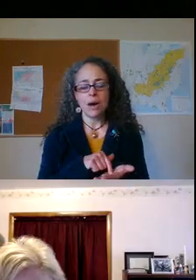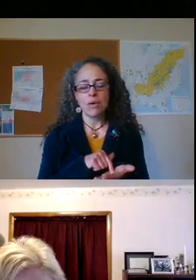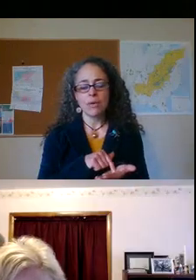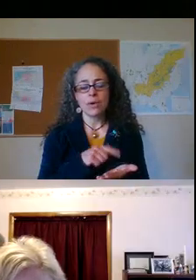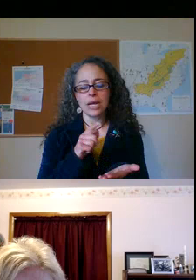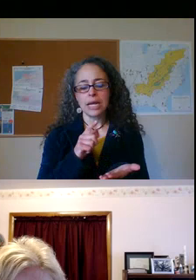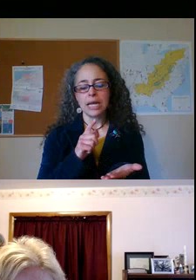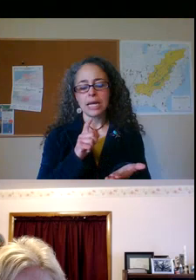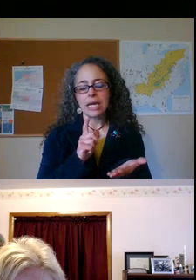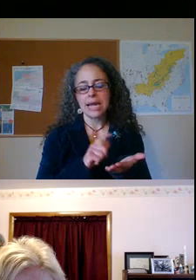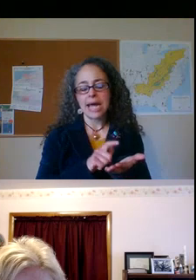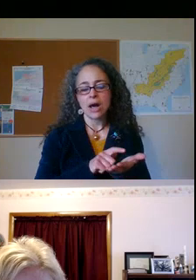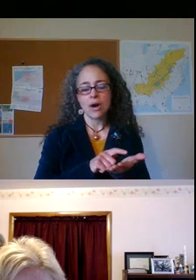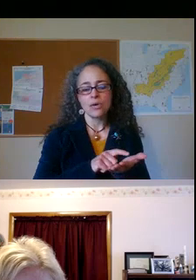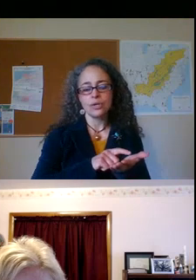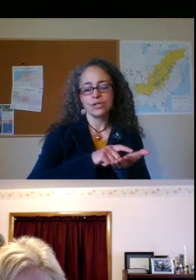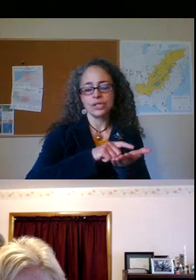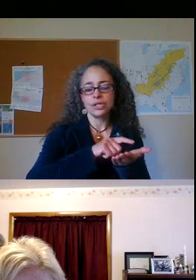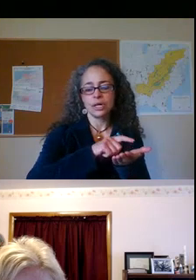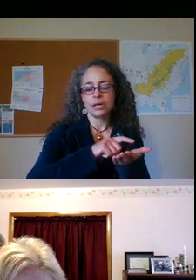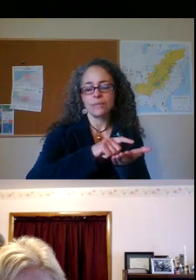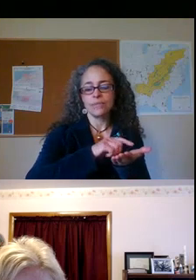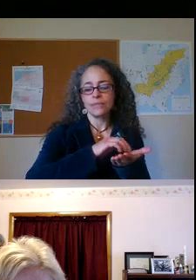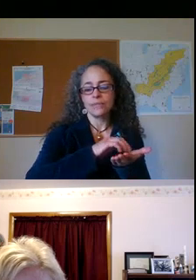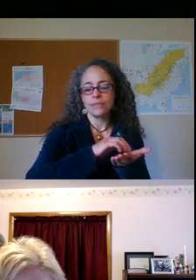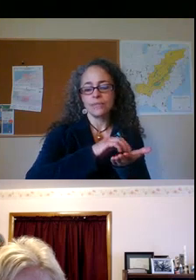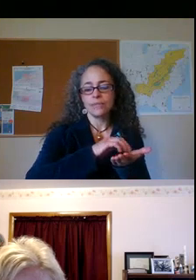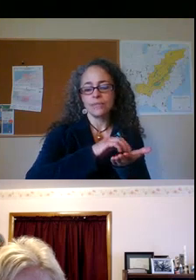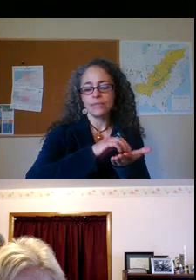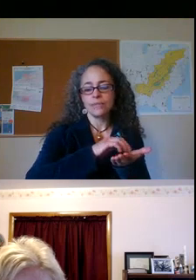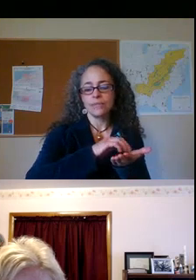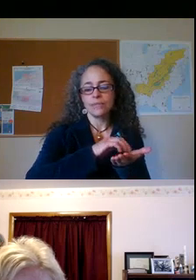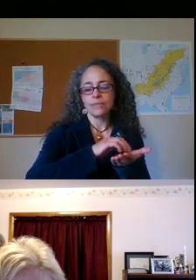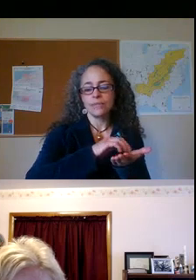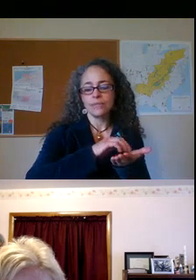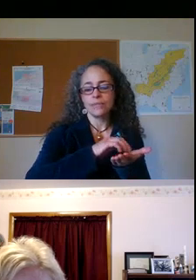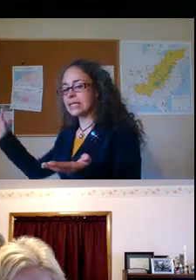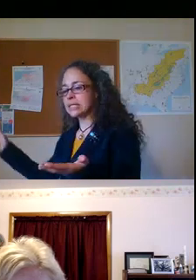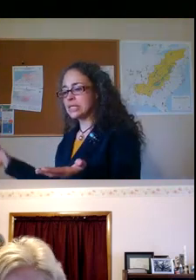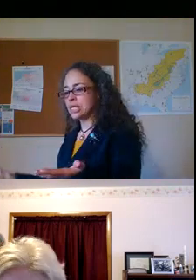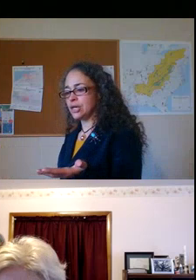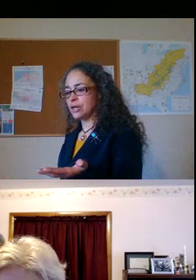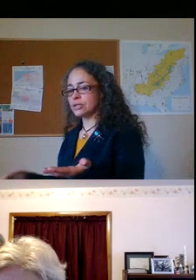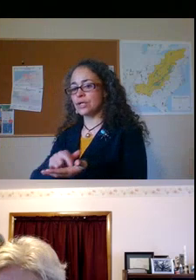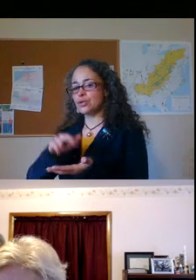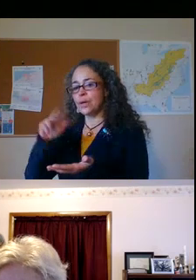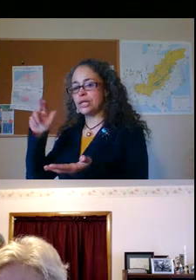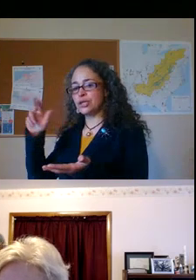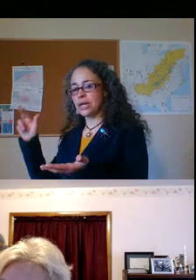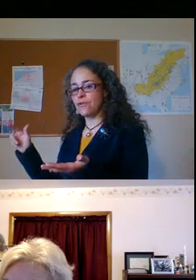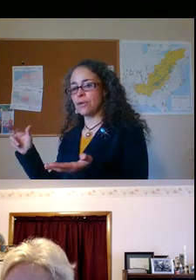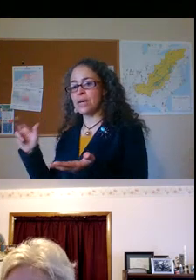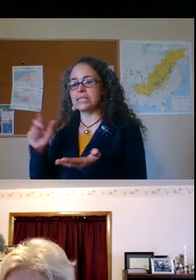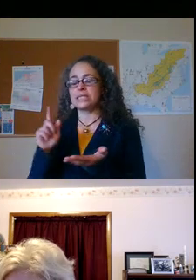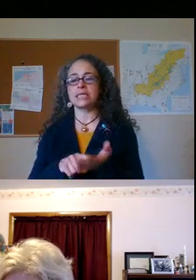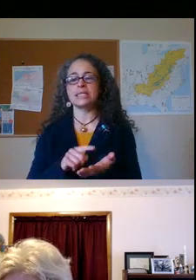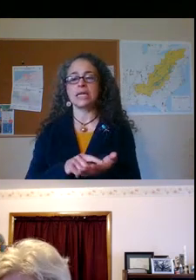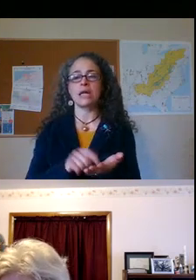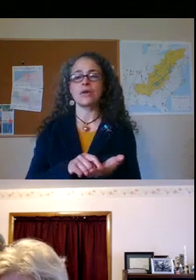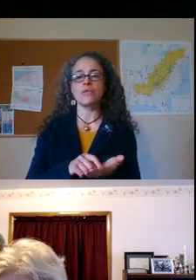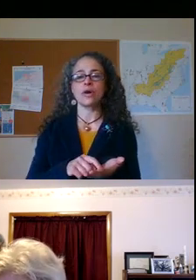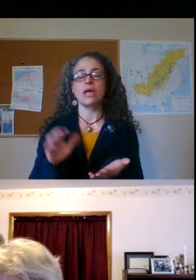thinking about it now, you should plan for applying next year, so in 2024,